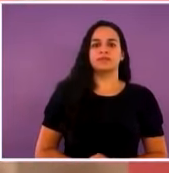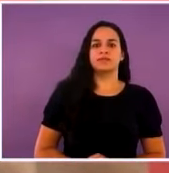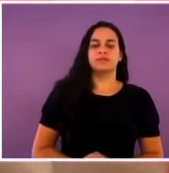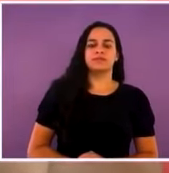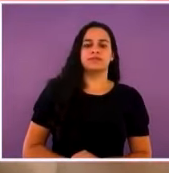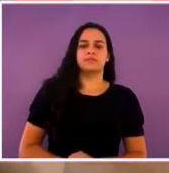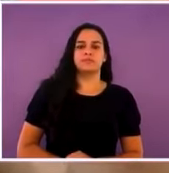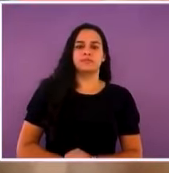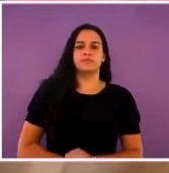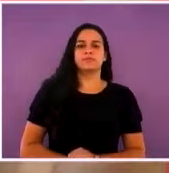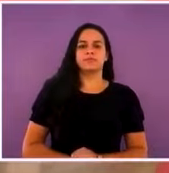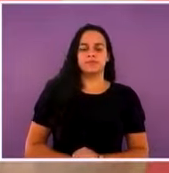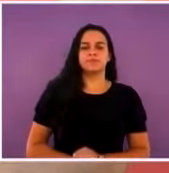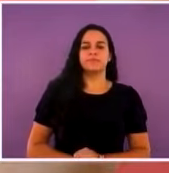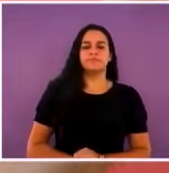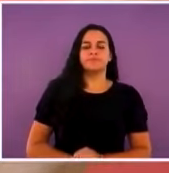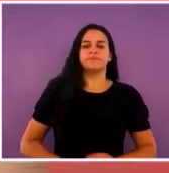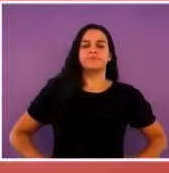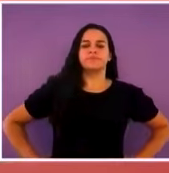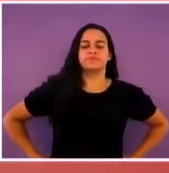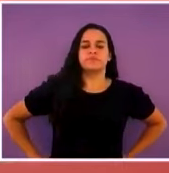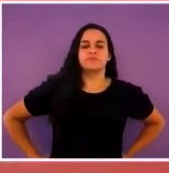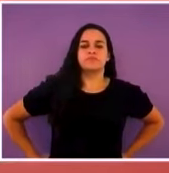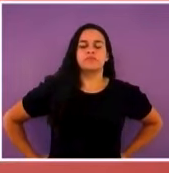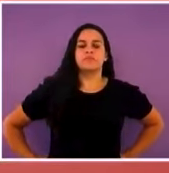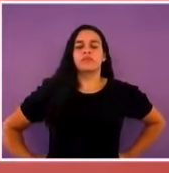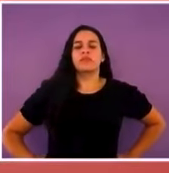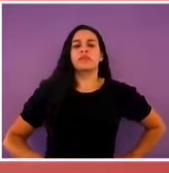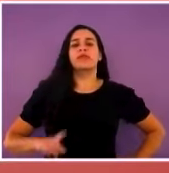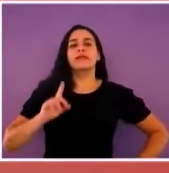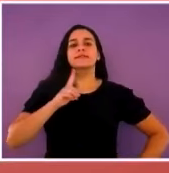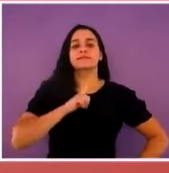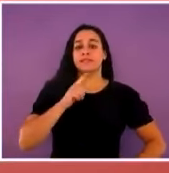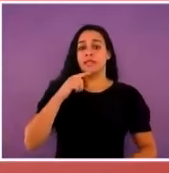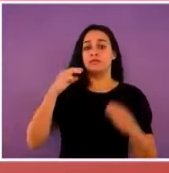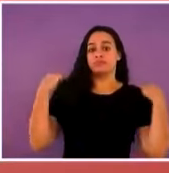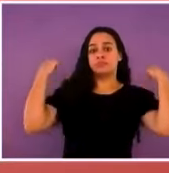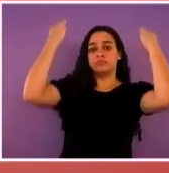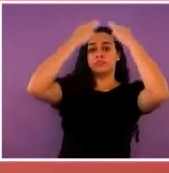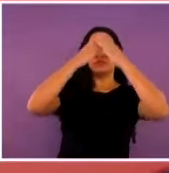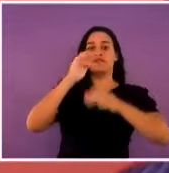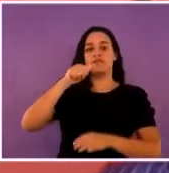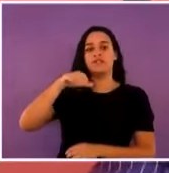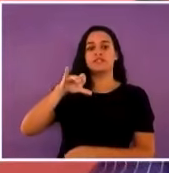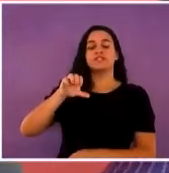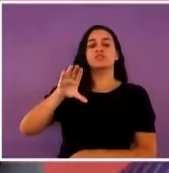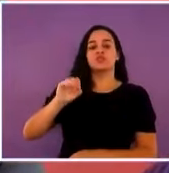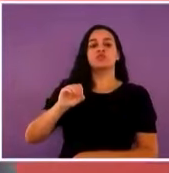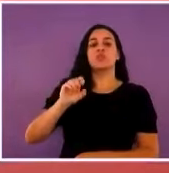director of the Jesuit Center in Buenos Aires. Quando ele era o diretor do Centro